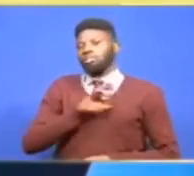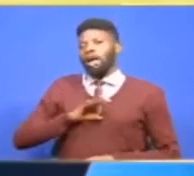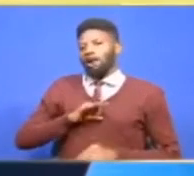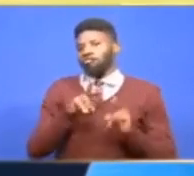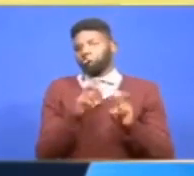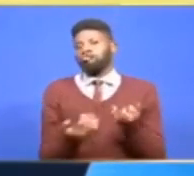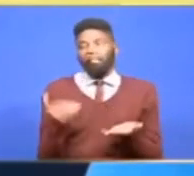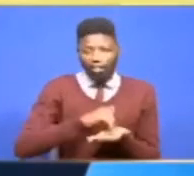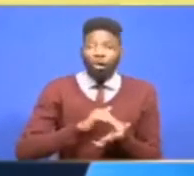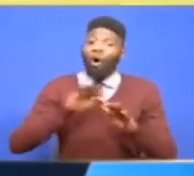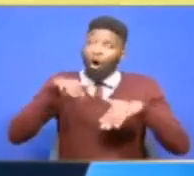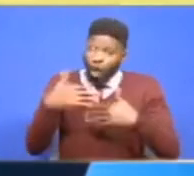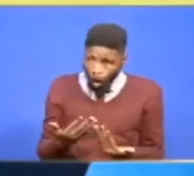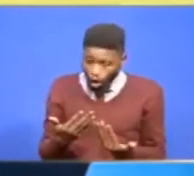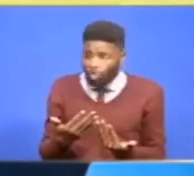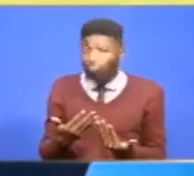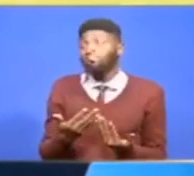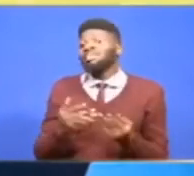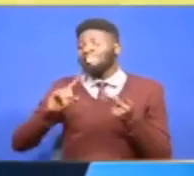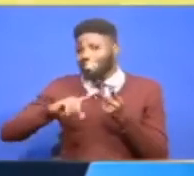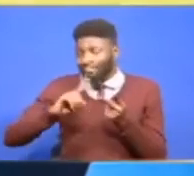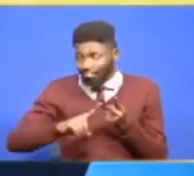person shows symptoms of the